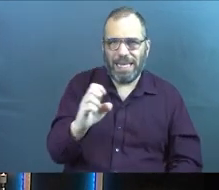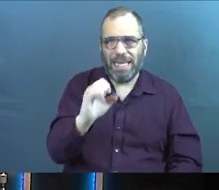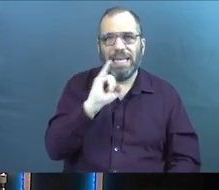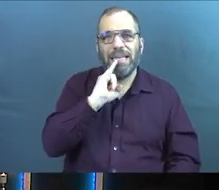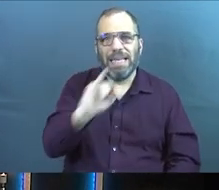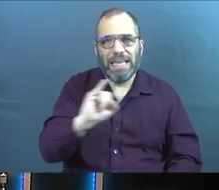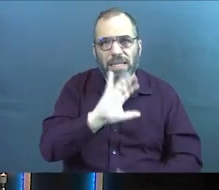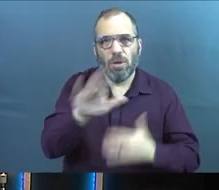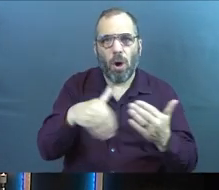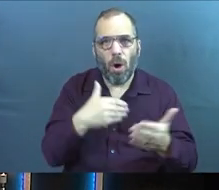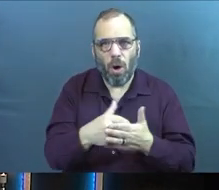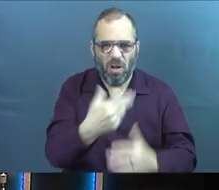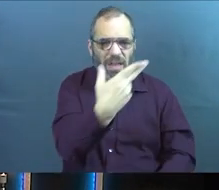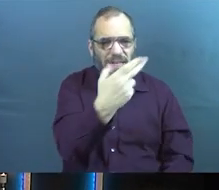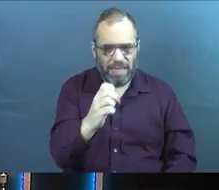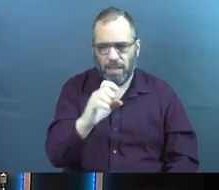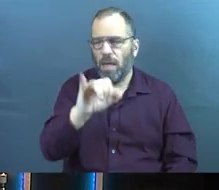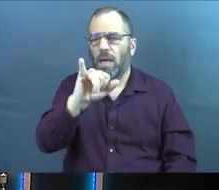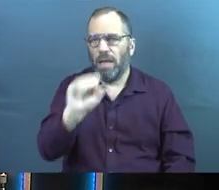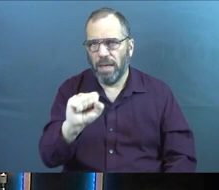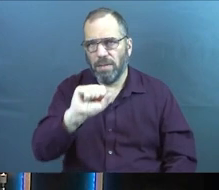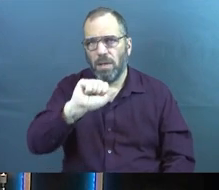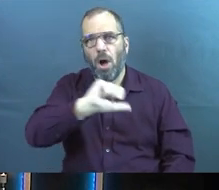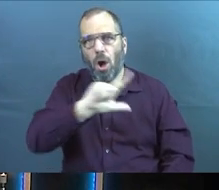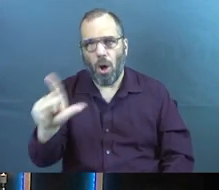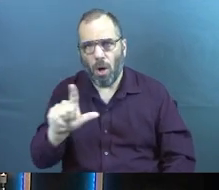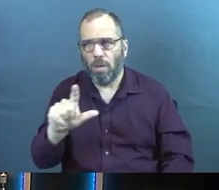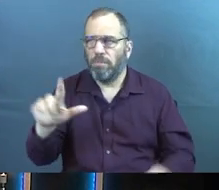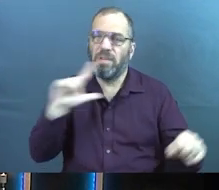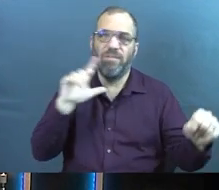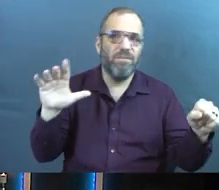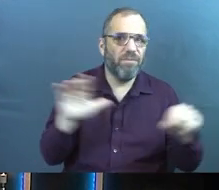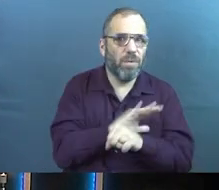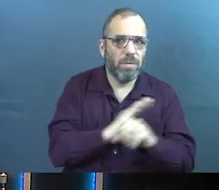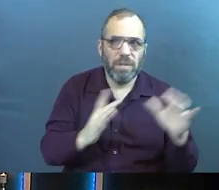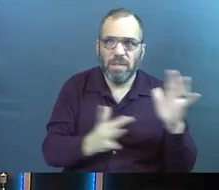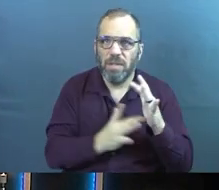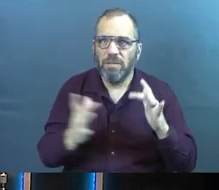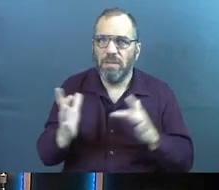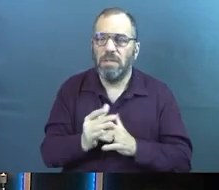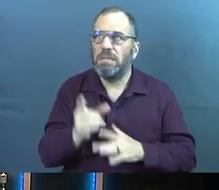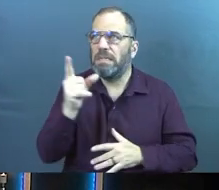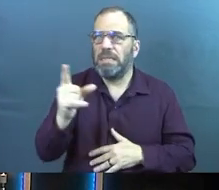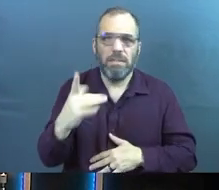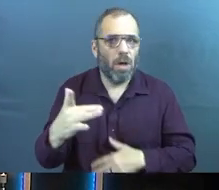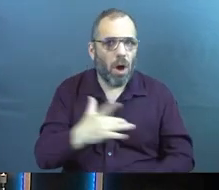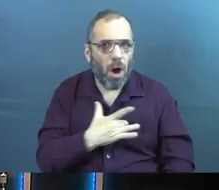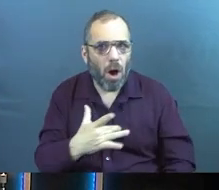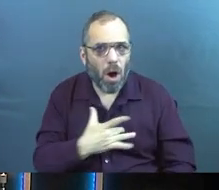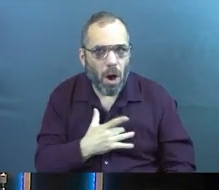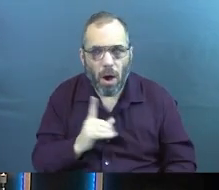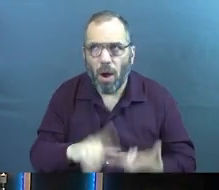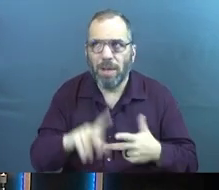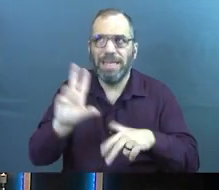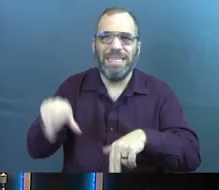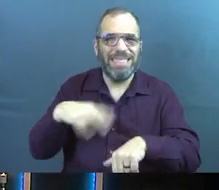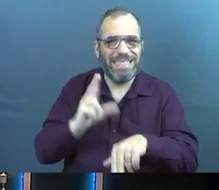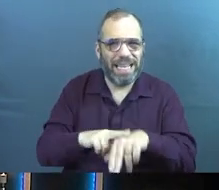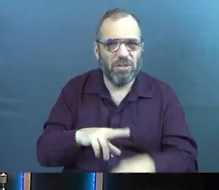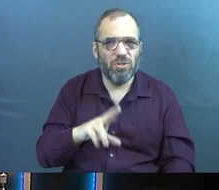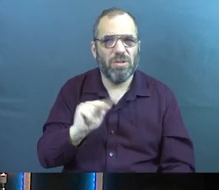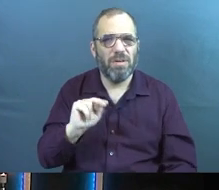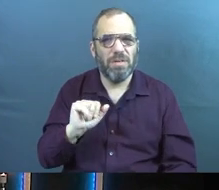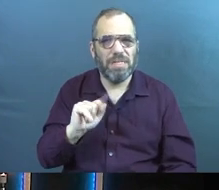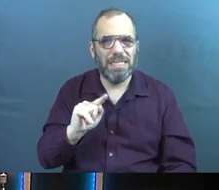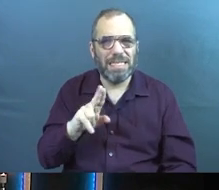All. And in this series, we are talking about the fullness of Jesus, right? Last week, we talked a little about his heart, a little bit about his nature as well, which we're going to